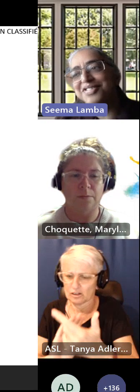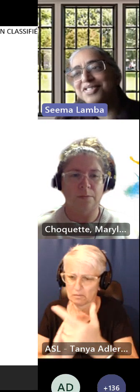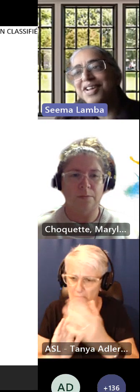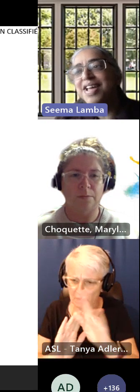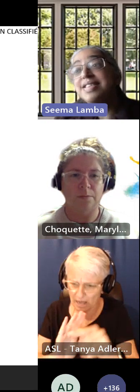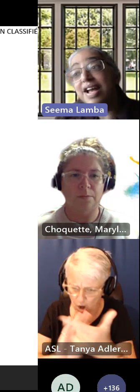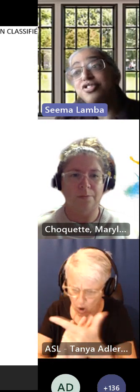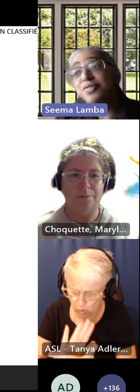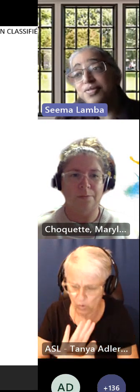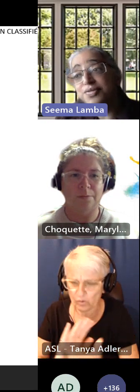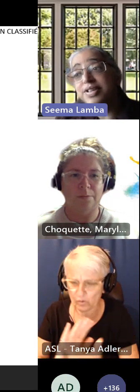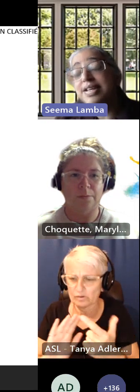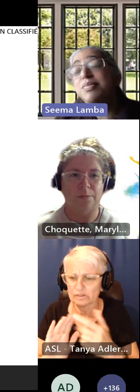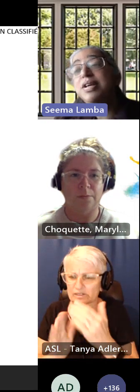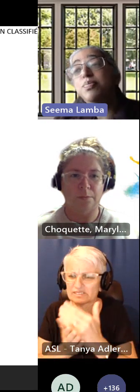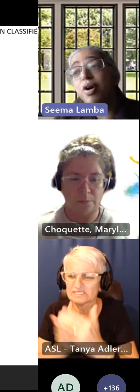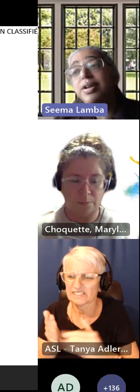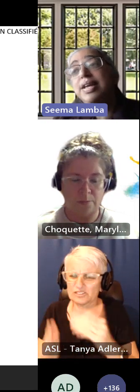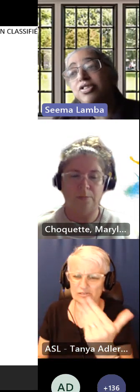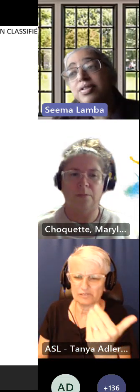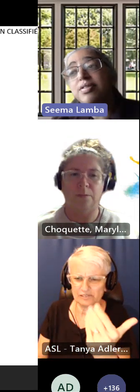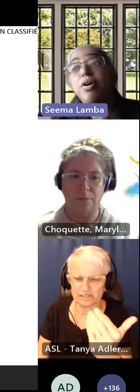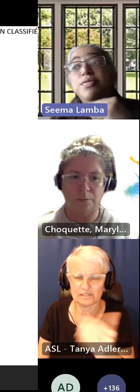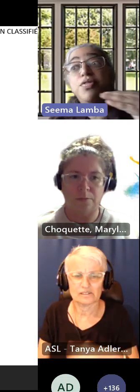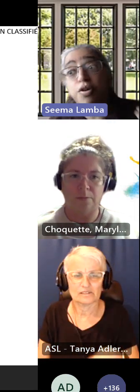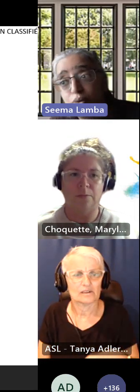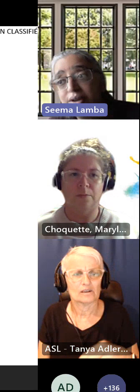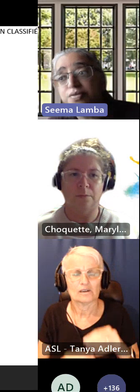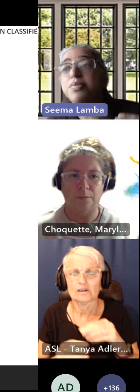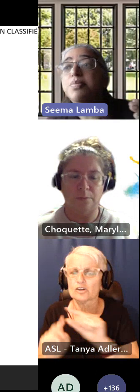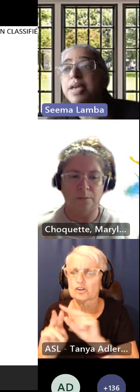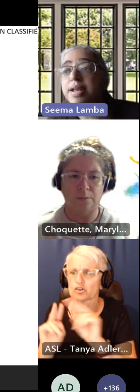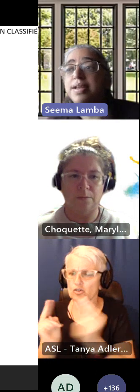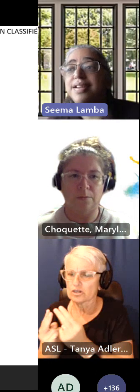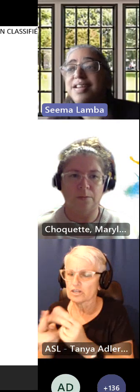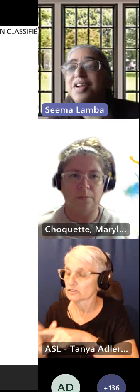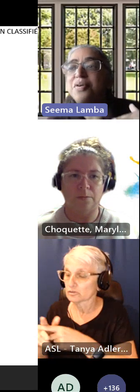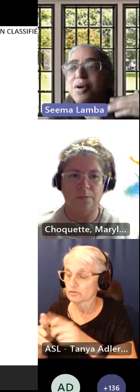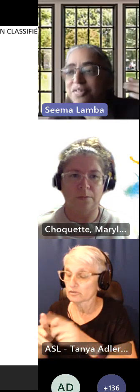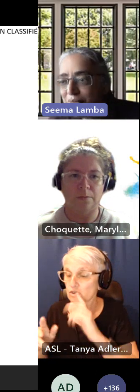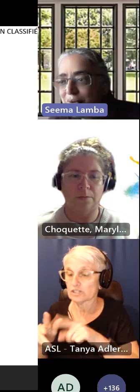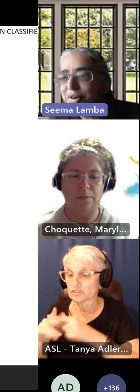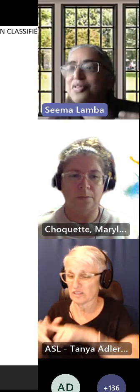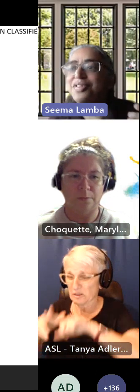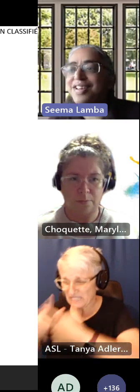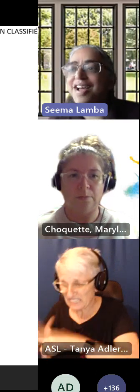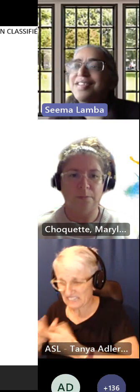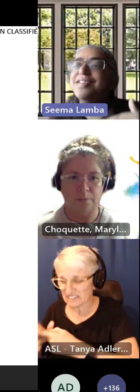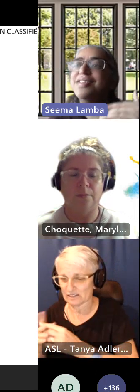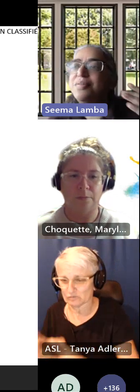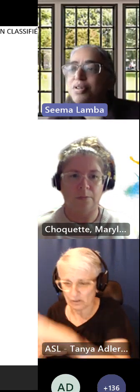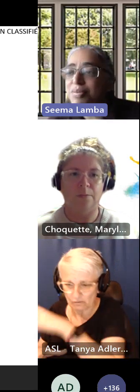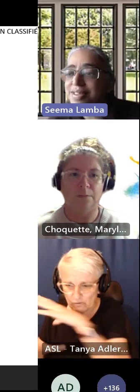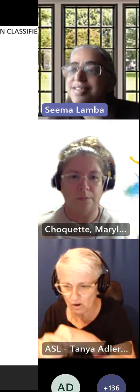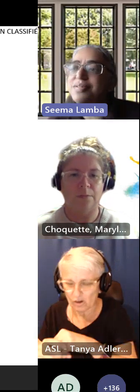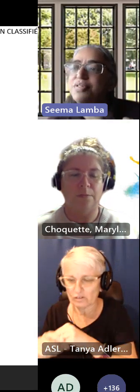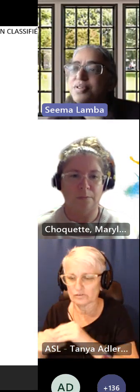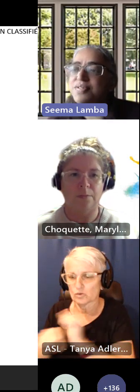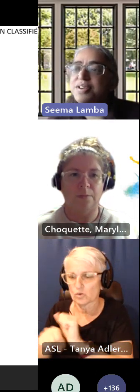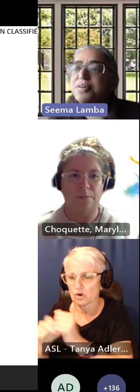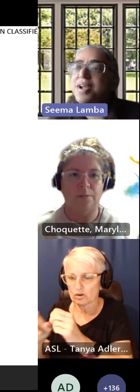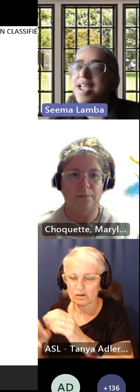required under Section 15, because bargaining agents are involved right from the beginning, right from the workforce analysis, the